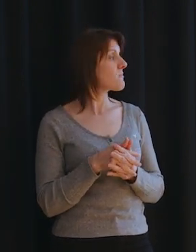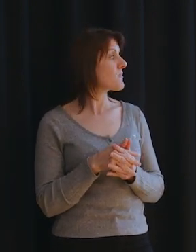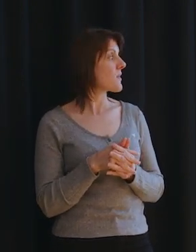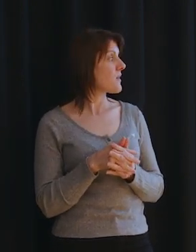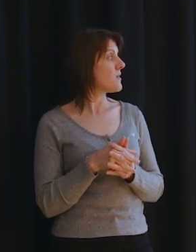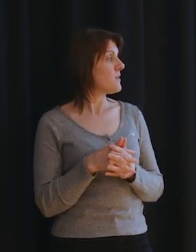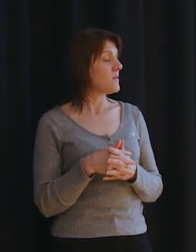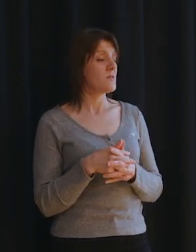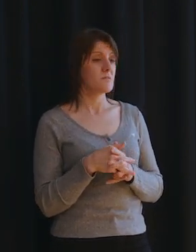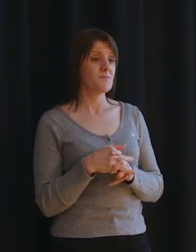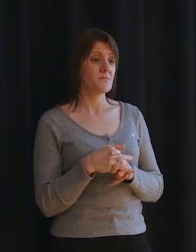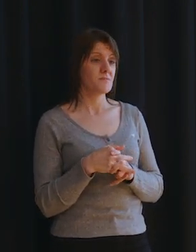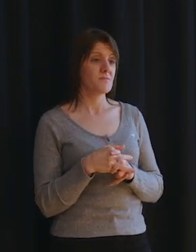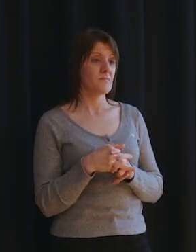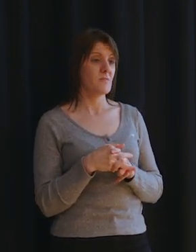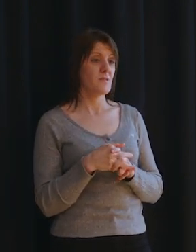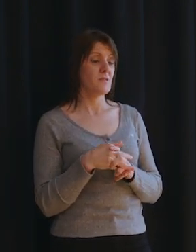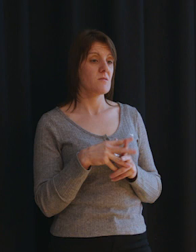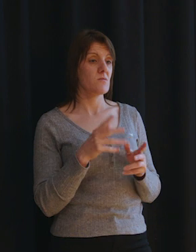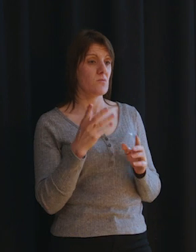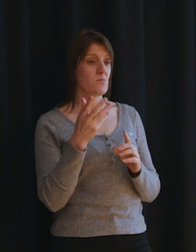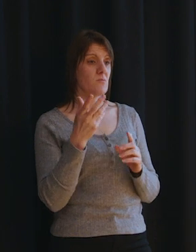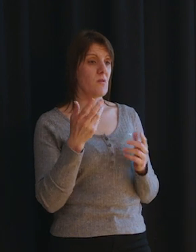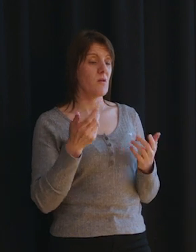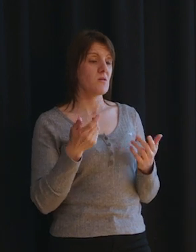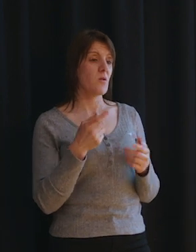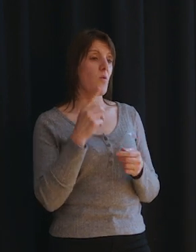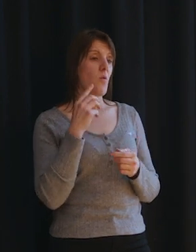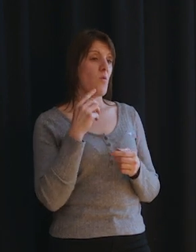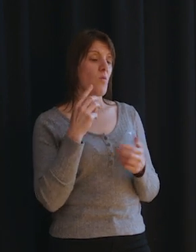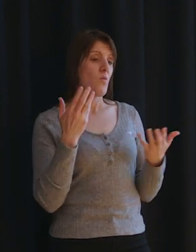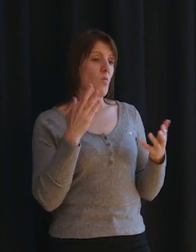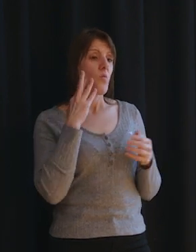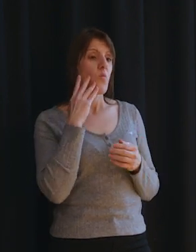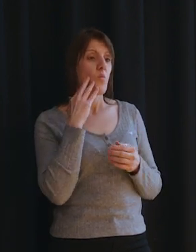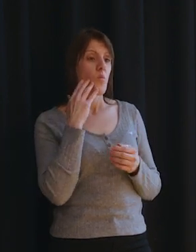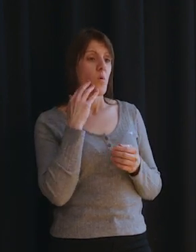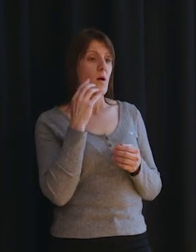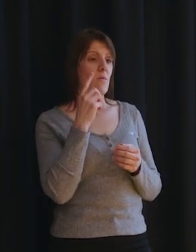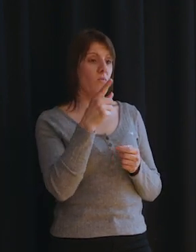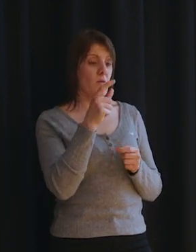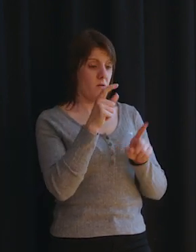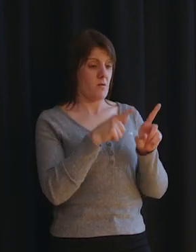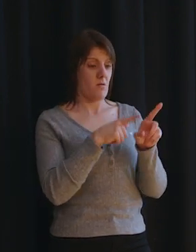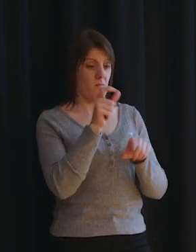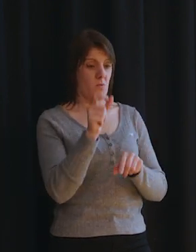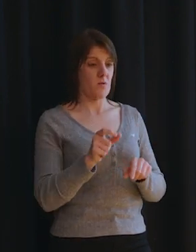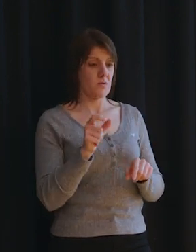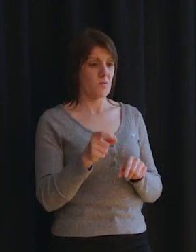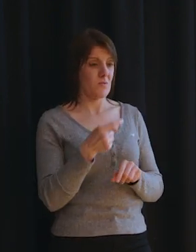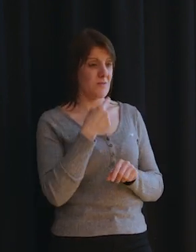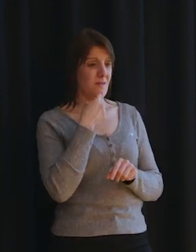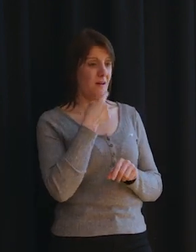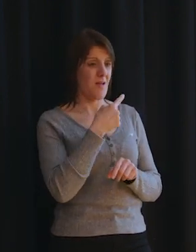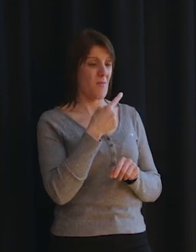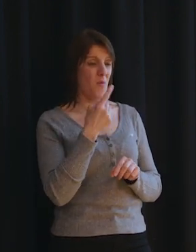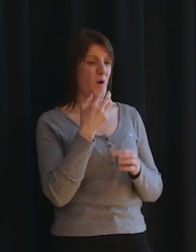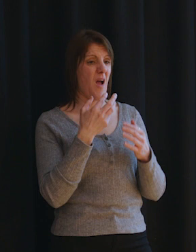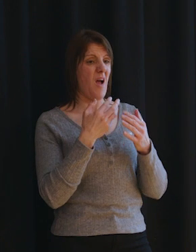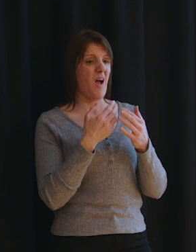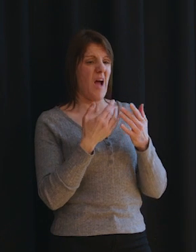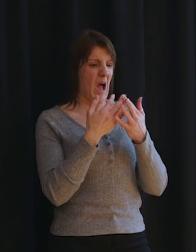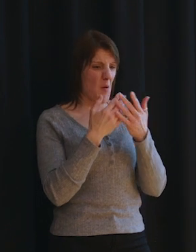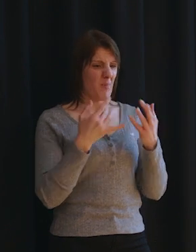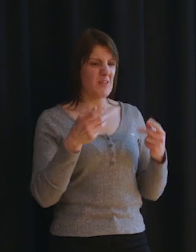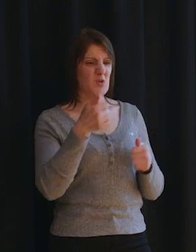person had kind of underplayed how much that they were sort of using. And as that